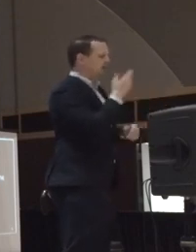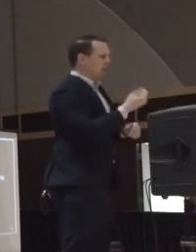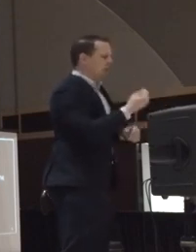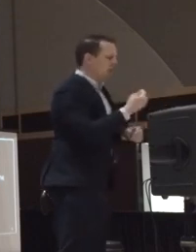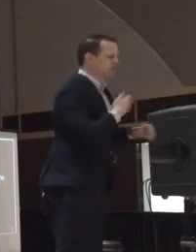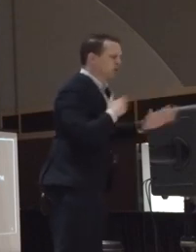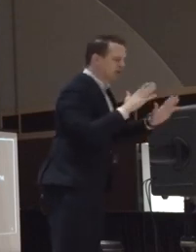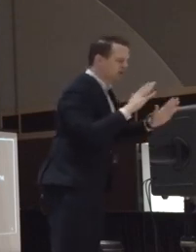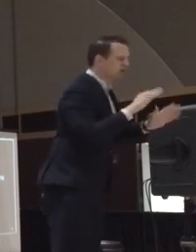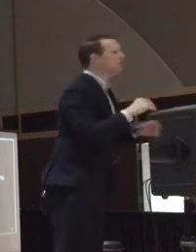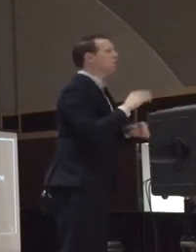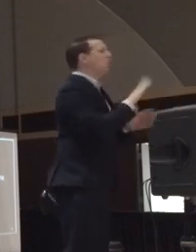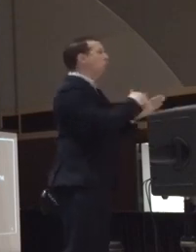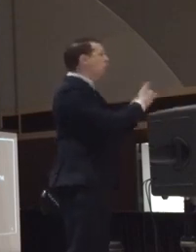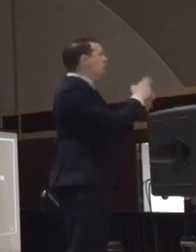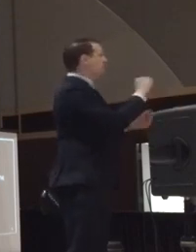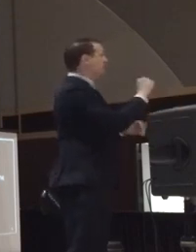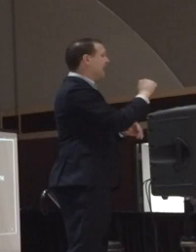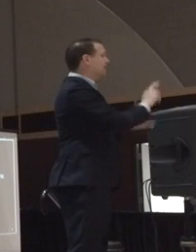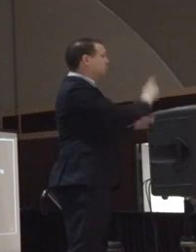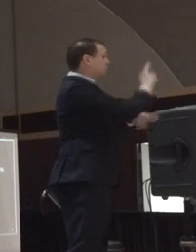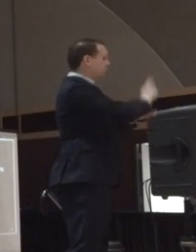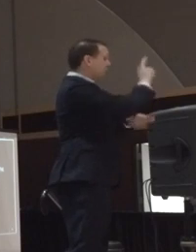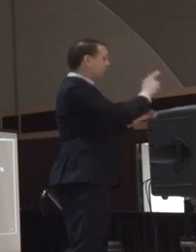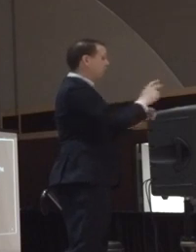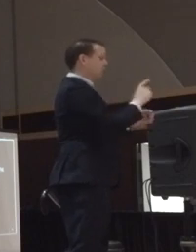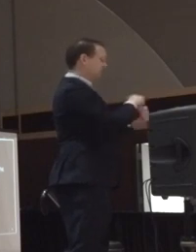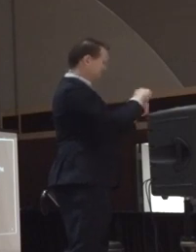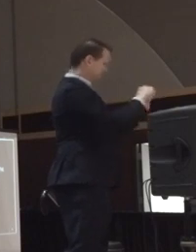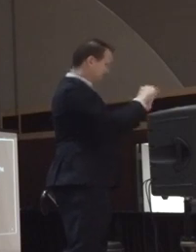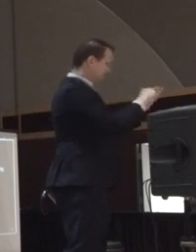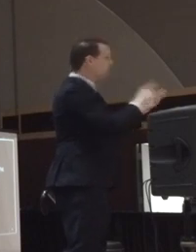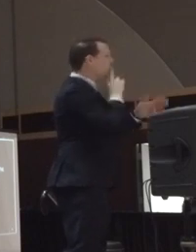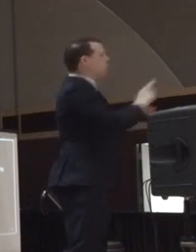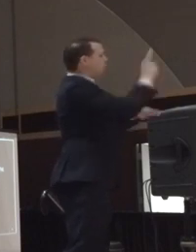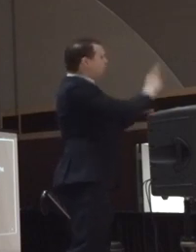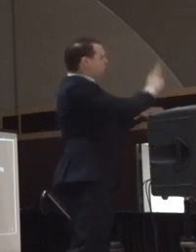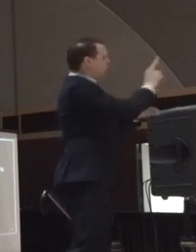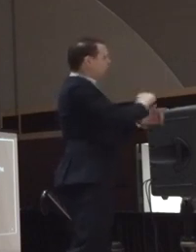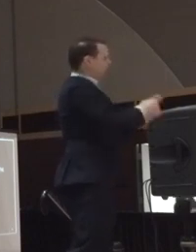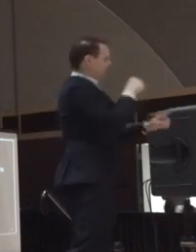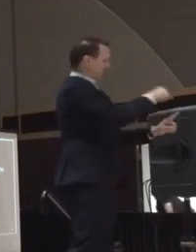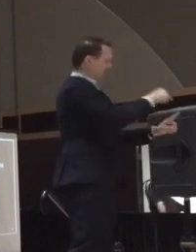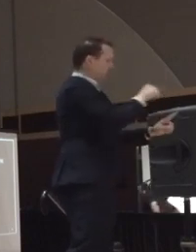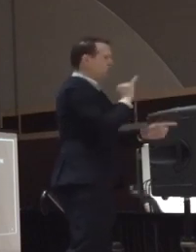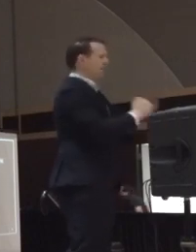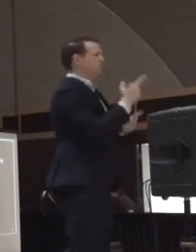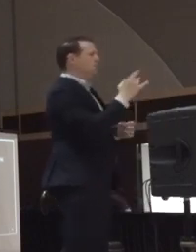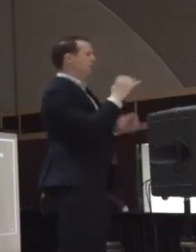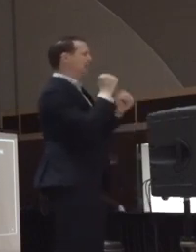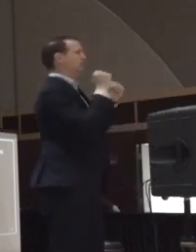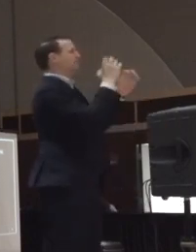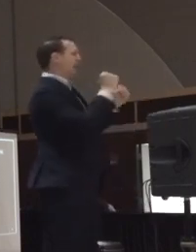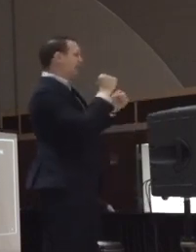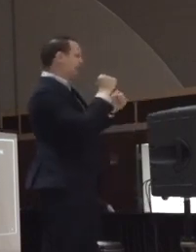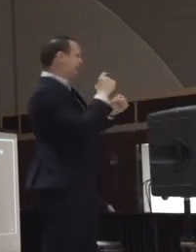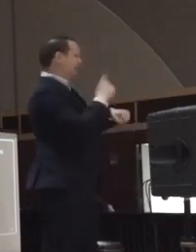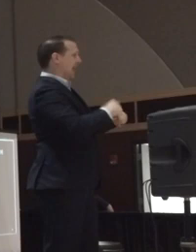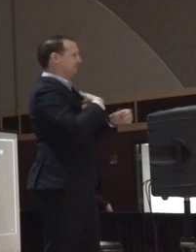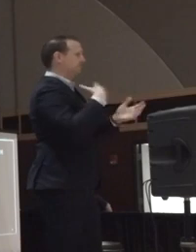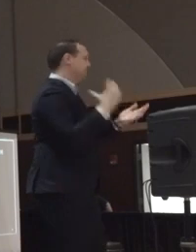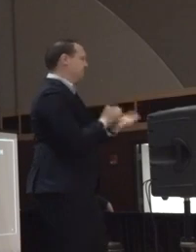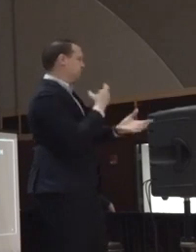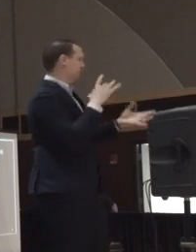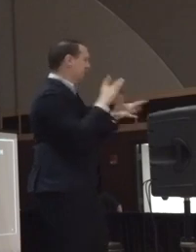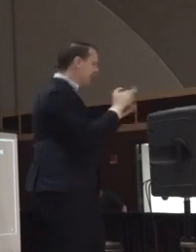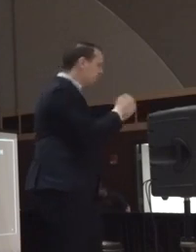NASA's rockets from the shuttle to the new Mars missions will be launched. And so that was one of the amazing times I've gotten to